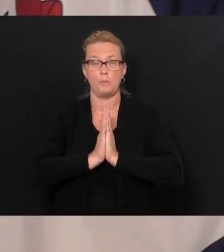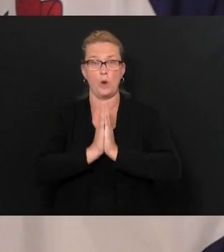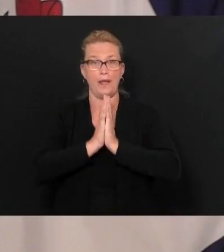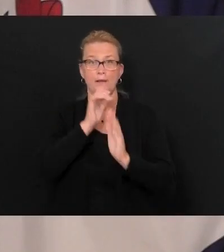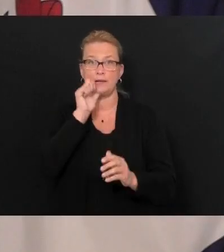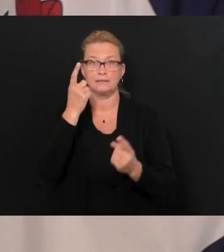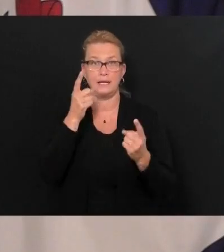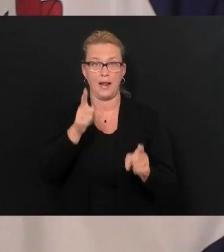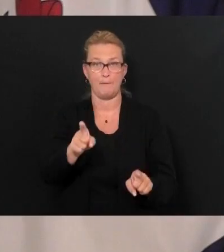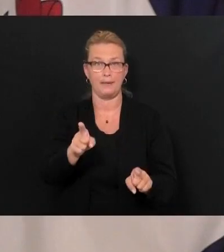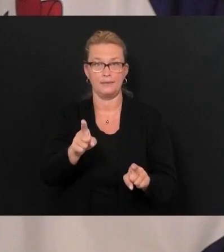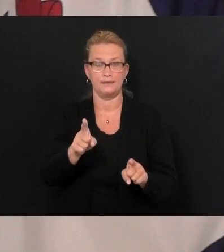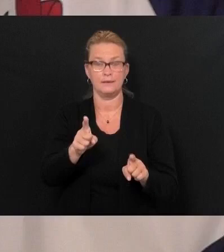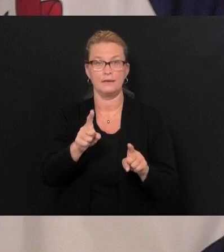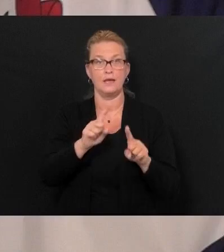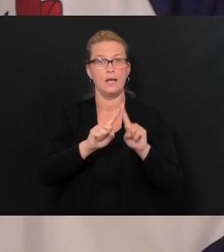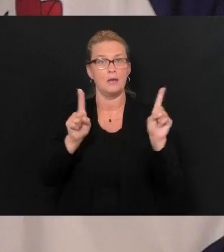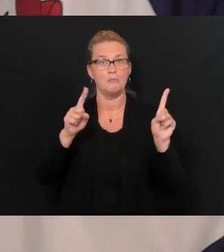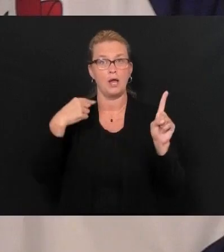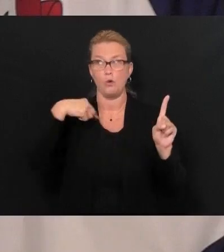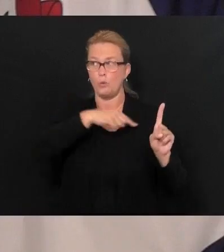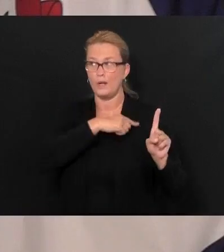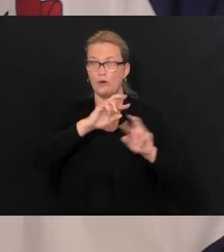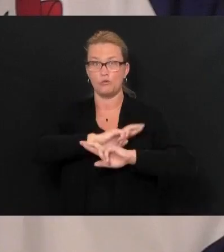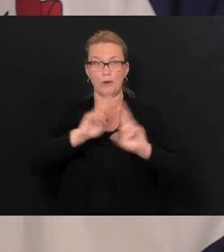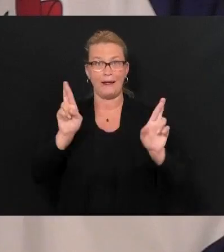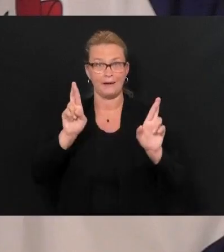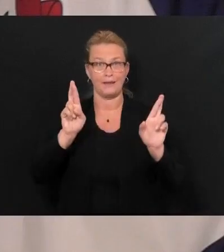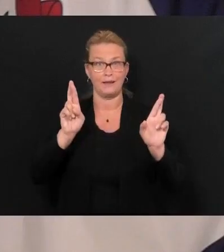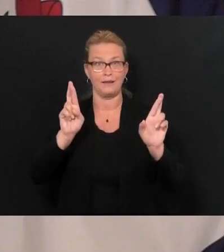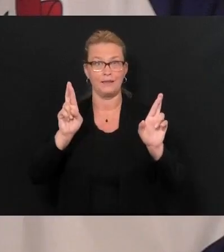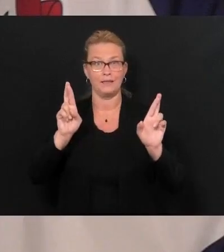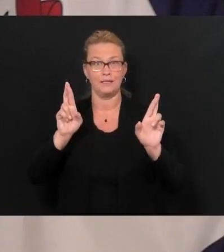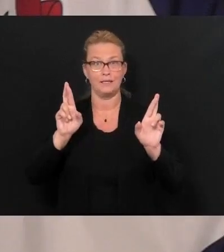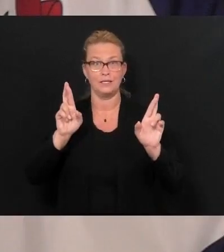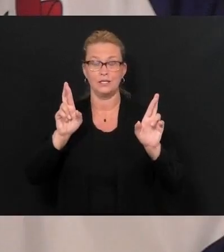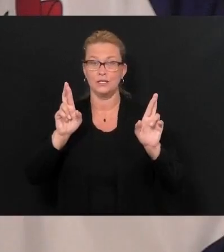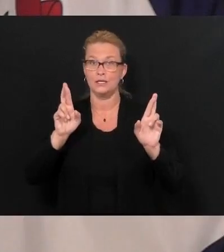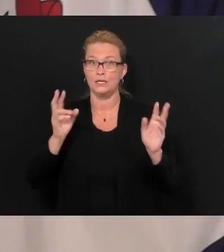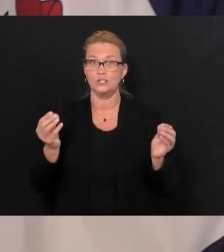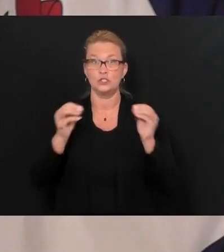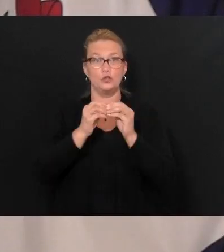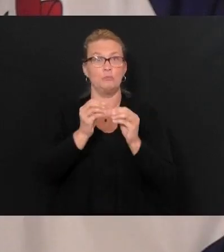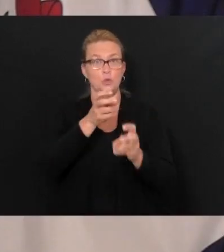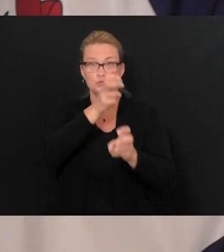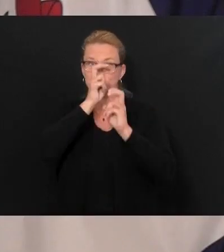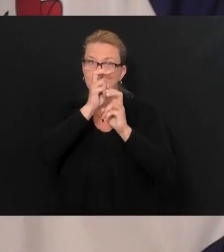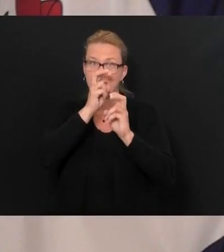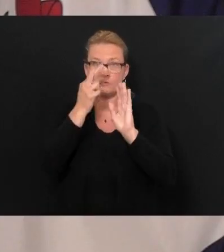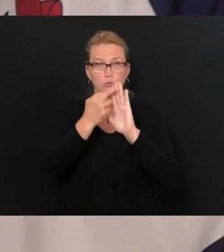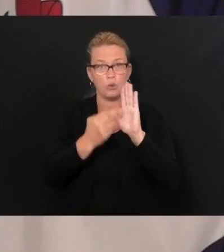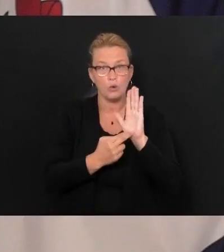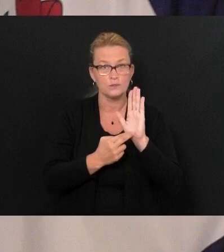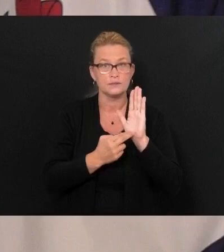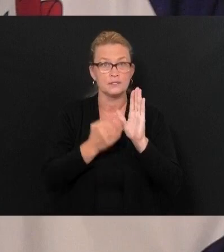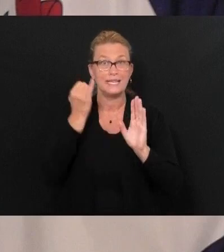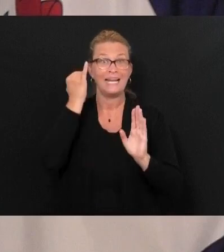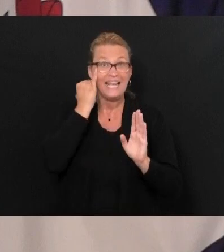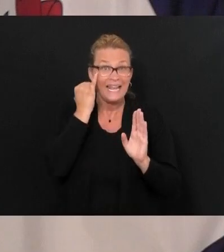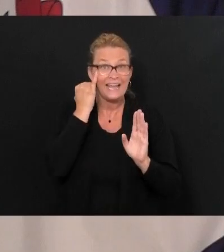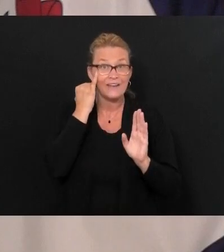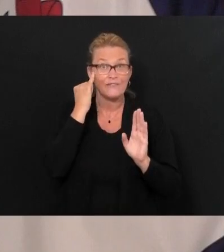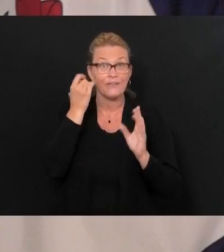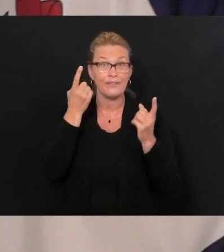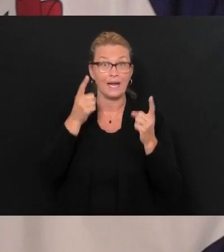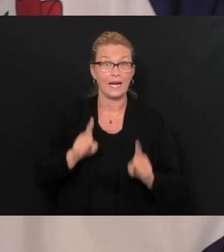there. But Charles, we're prepared to take significantly more aggressive actions if we do get